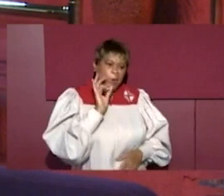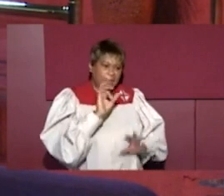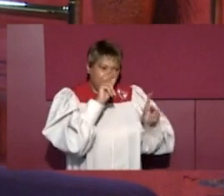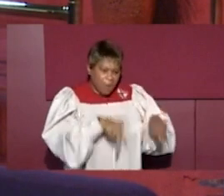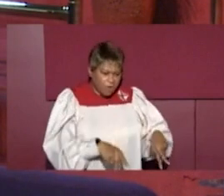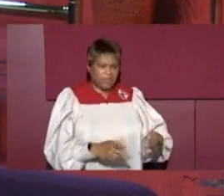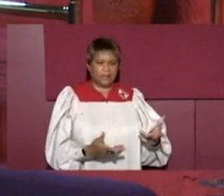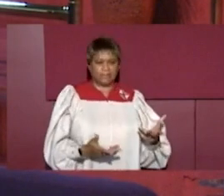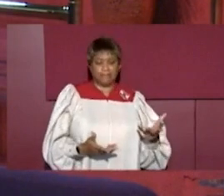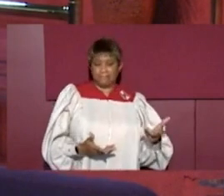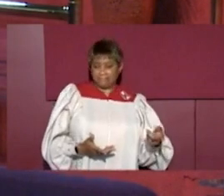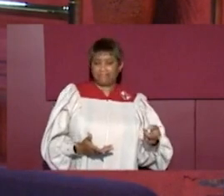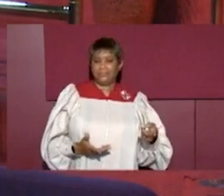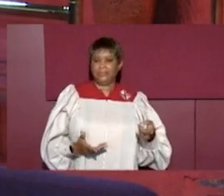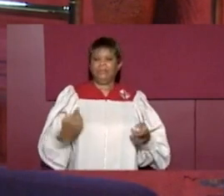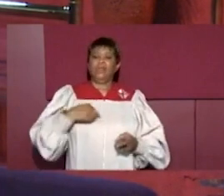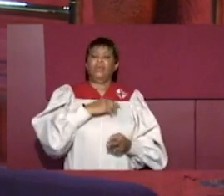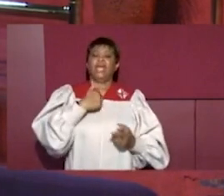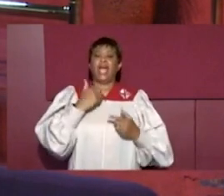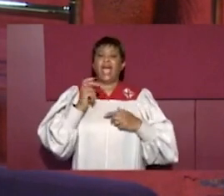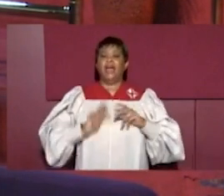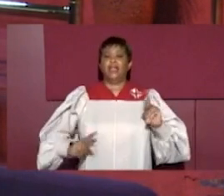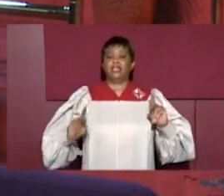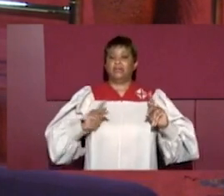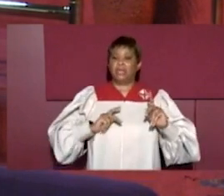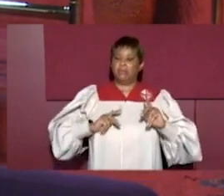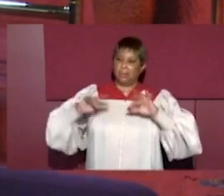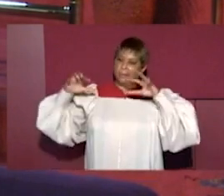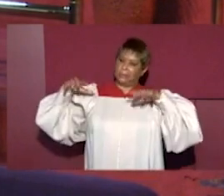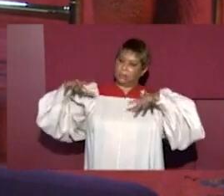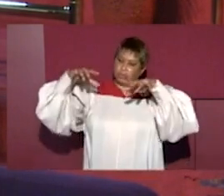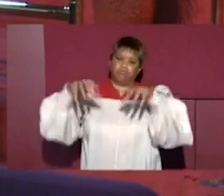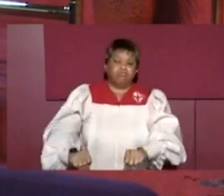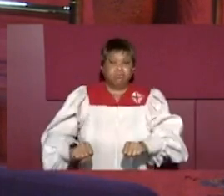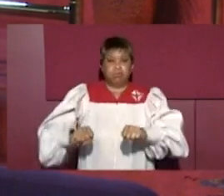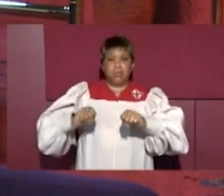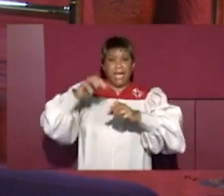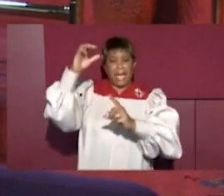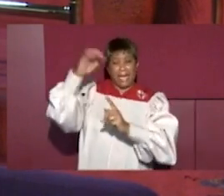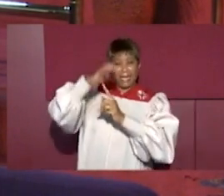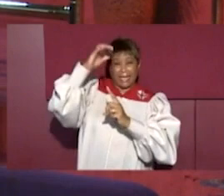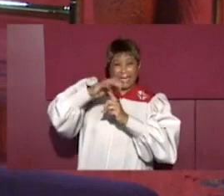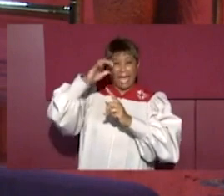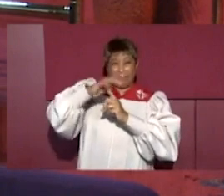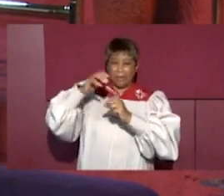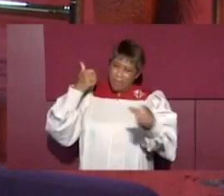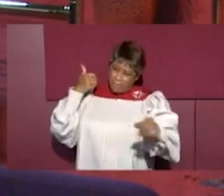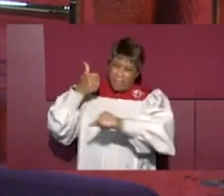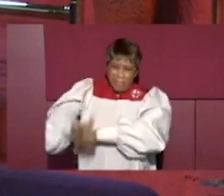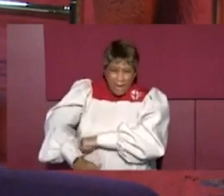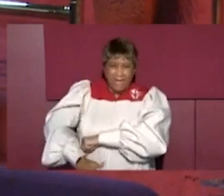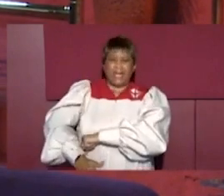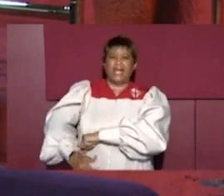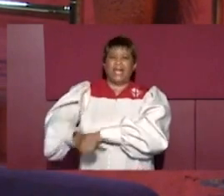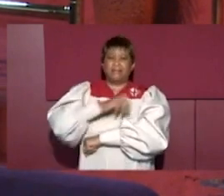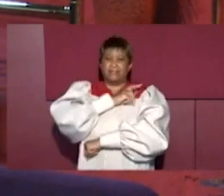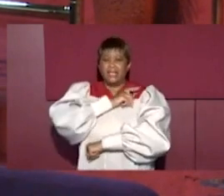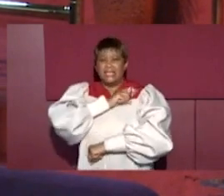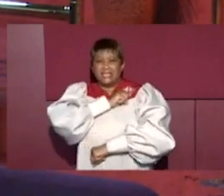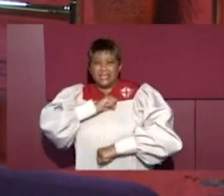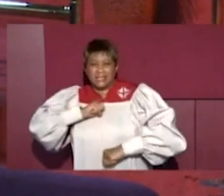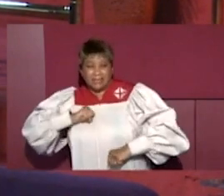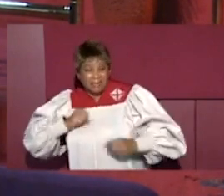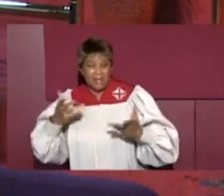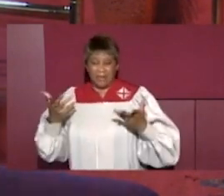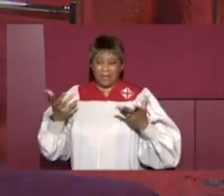Listen, we got people storming capitals, threatening voting officers, doing all of this type, angry, bitter, frustrated,